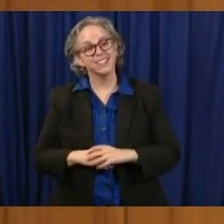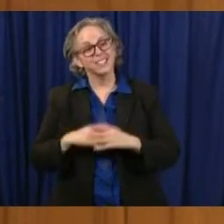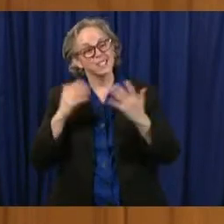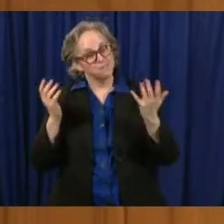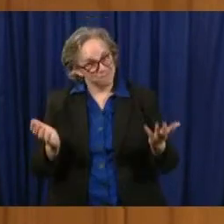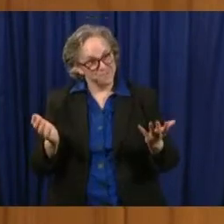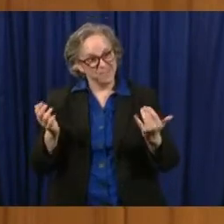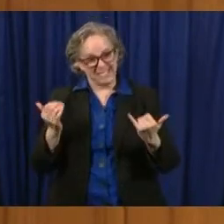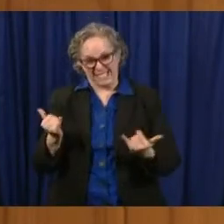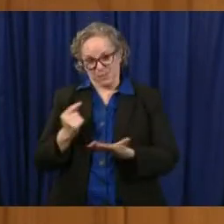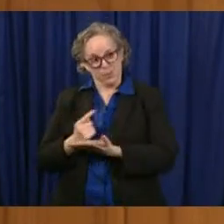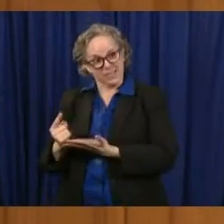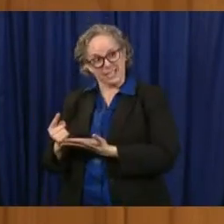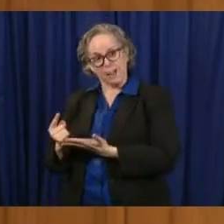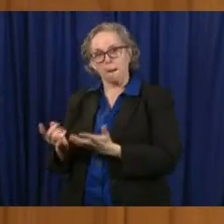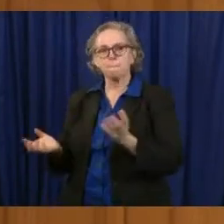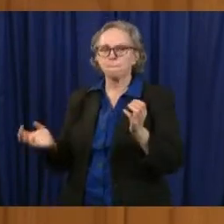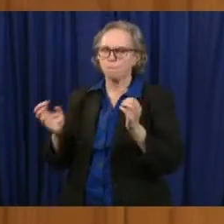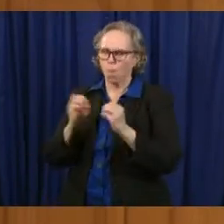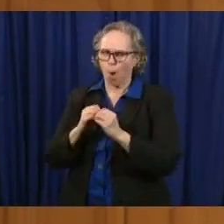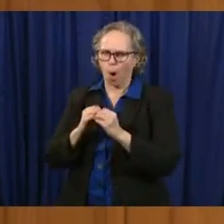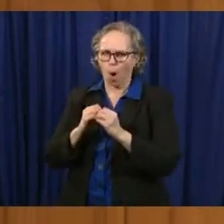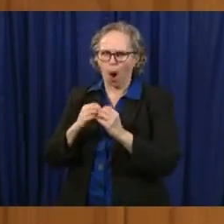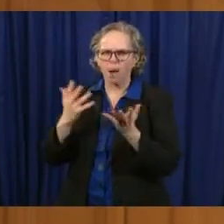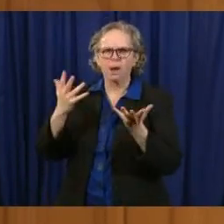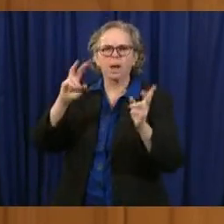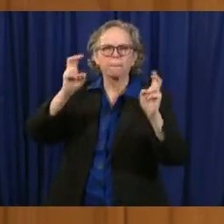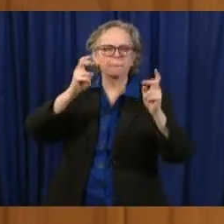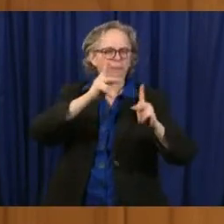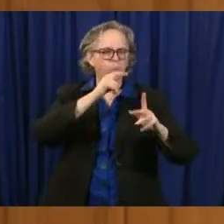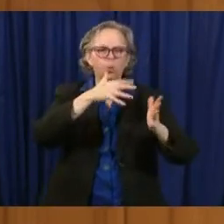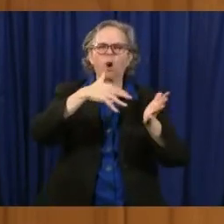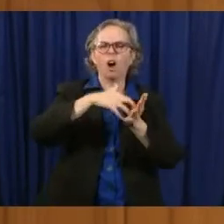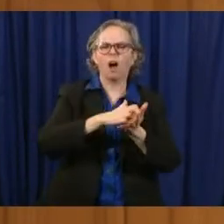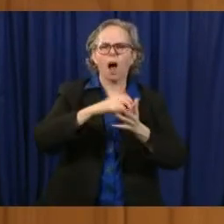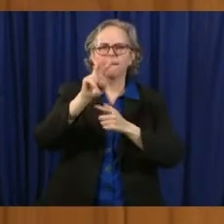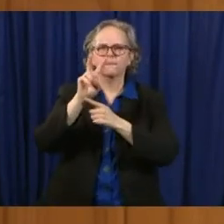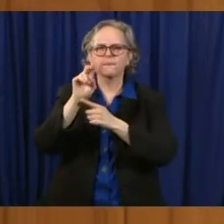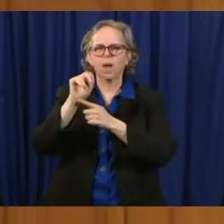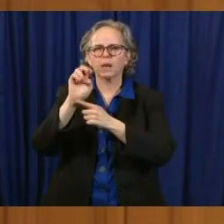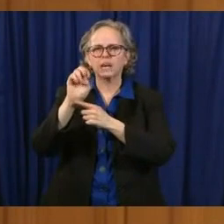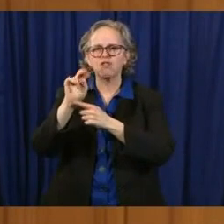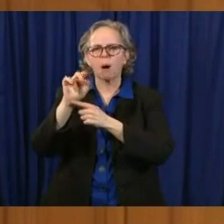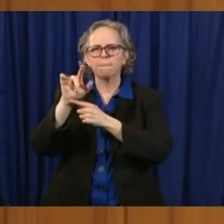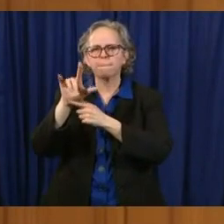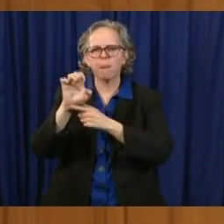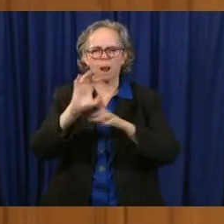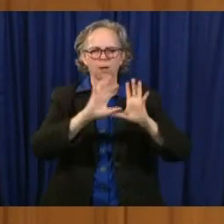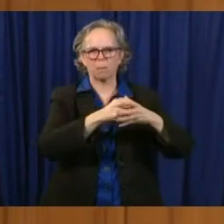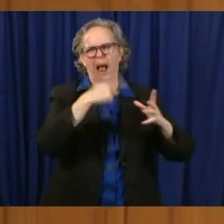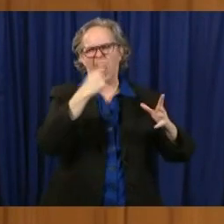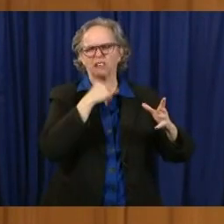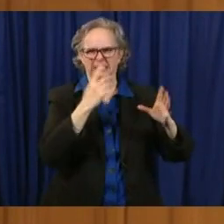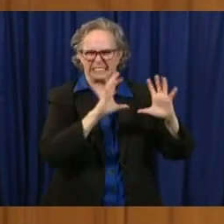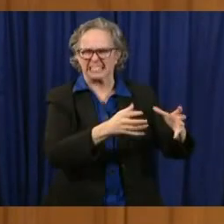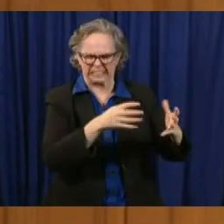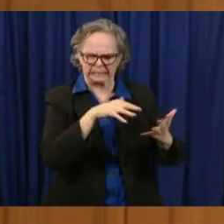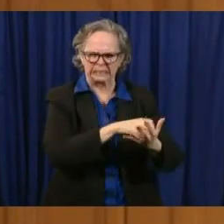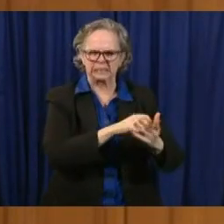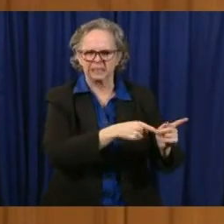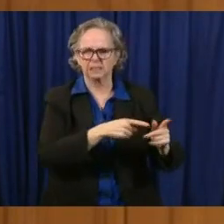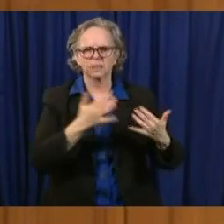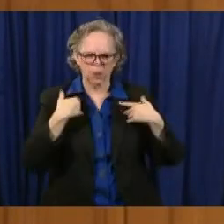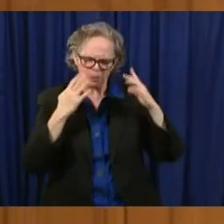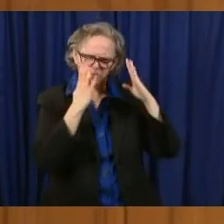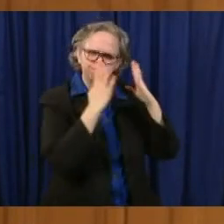vulnerable populations. It's essential that we make sure that everyone is a part of the recovery. And we have new leadership